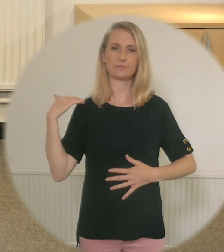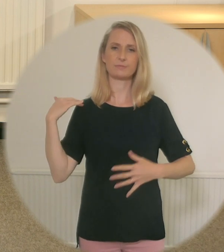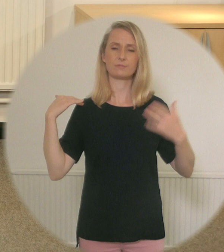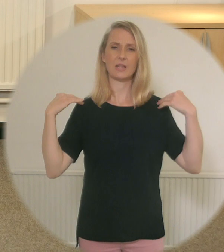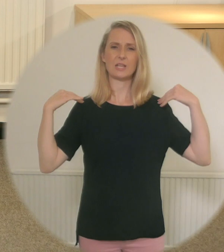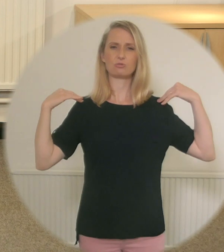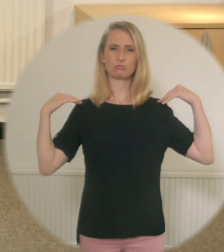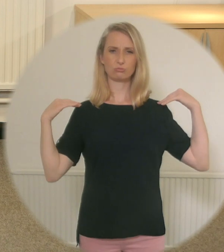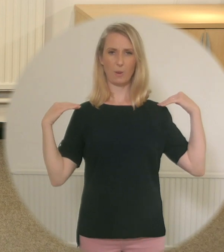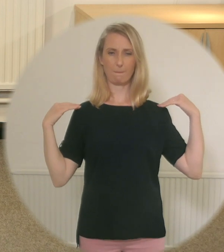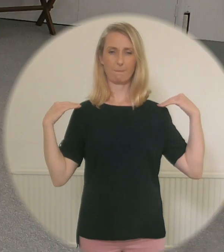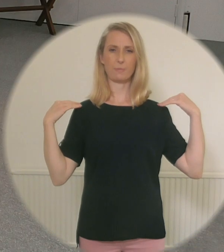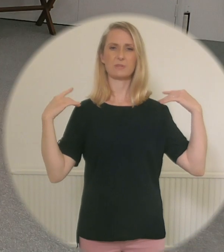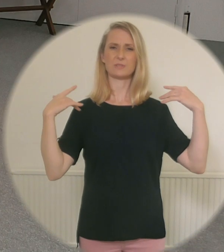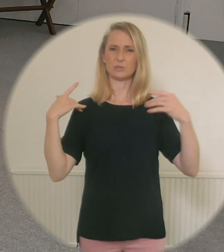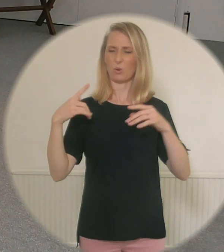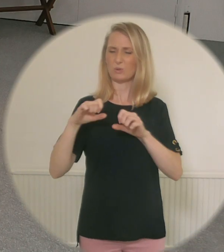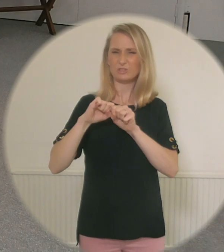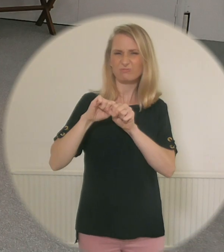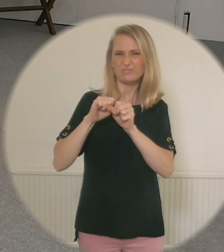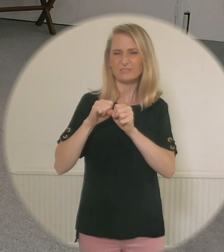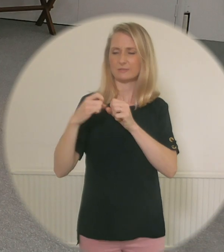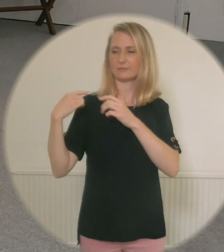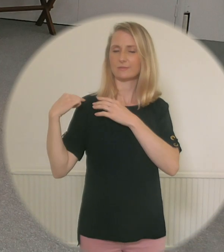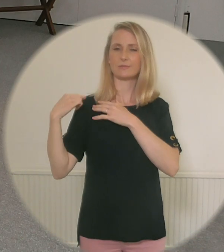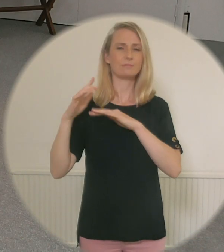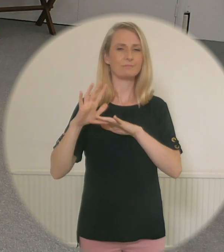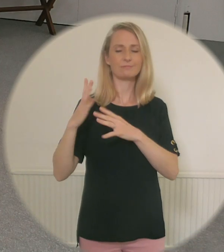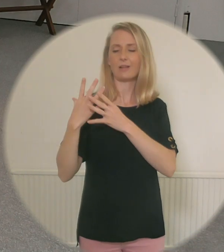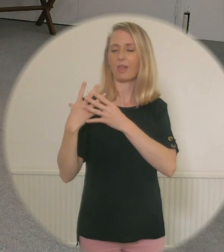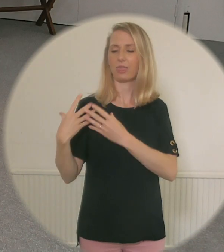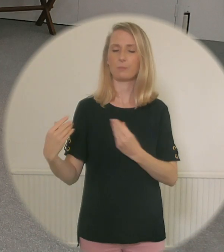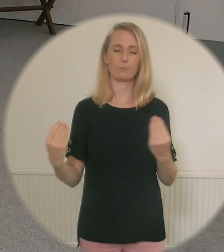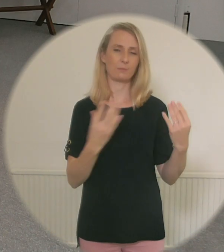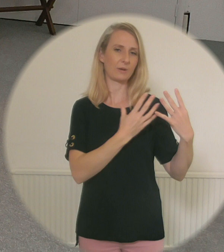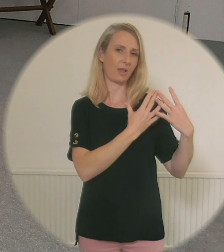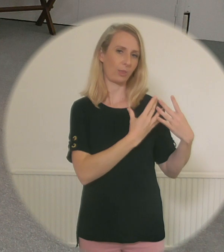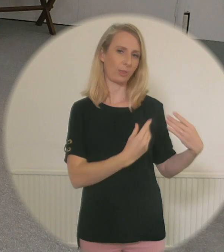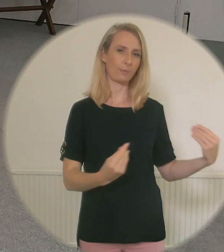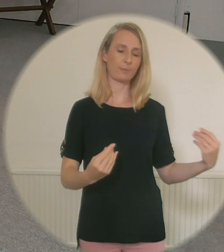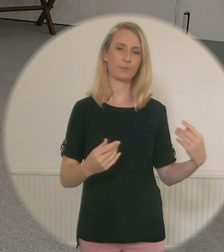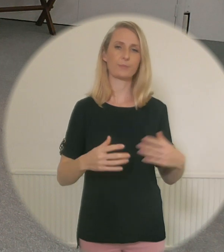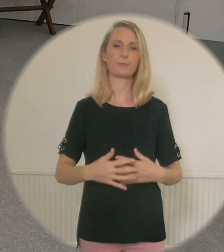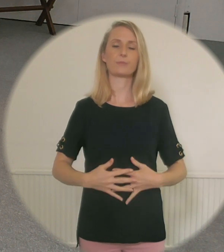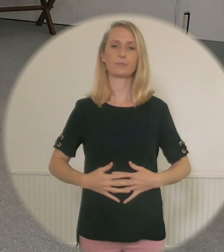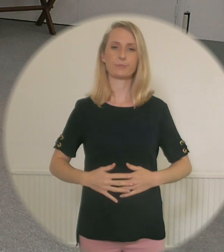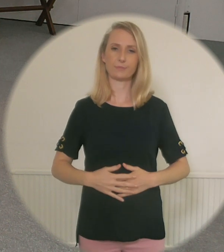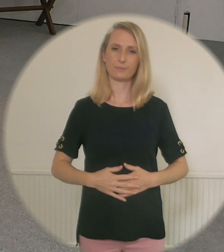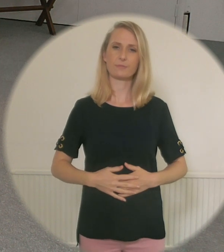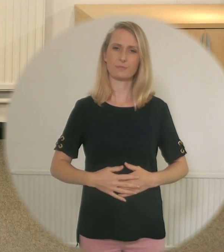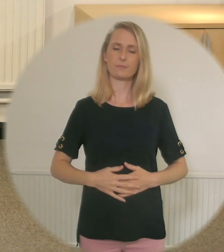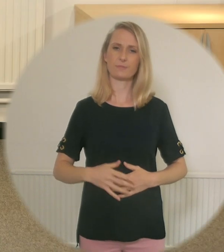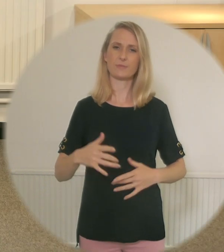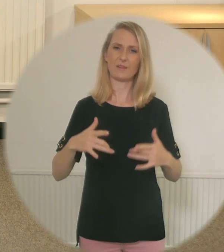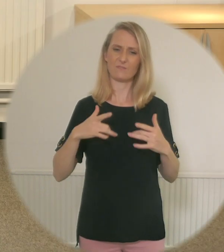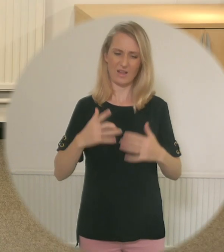as well, so let go of any unnecessary tension in your upper body. And just take some